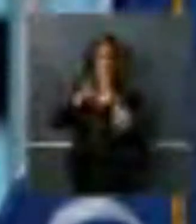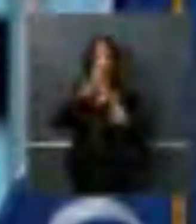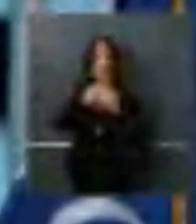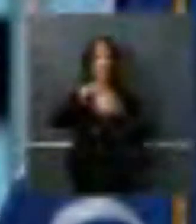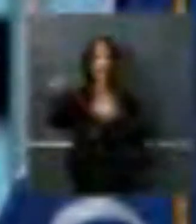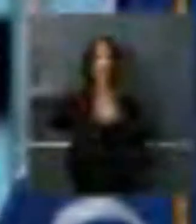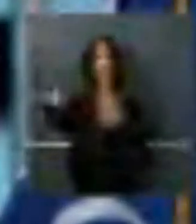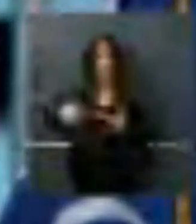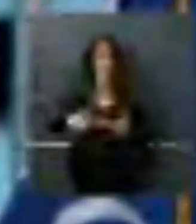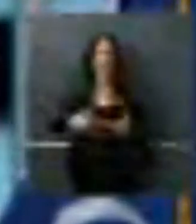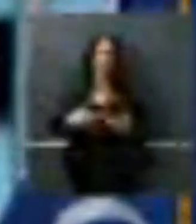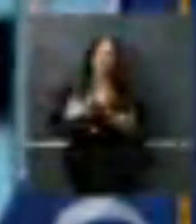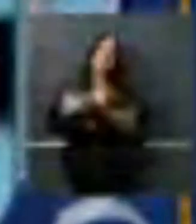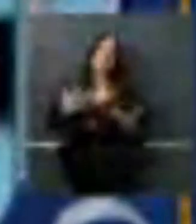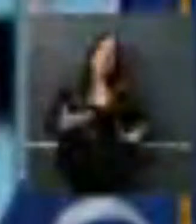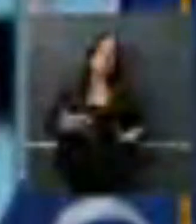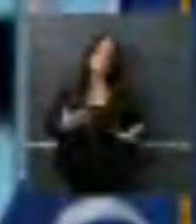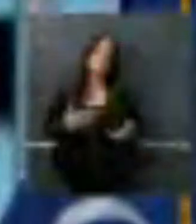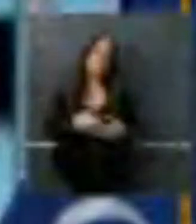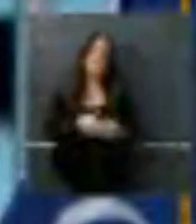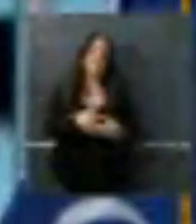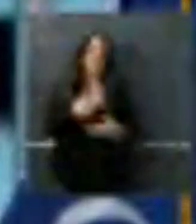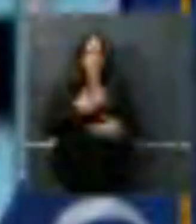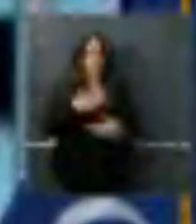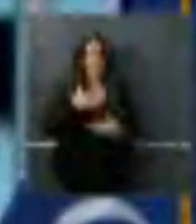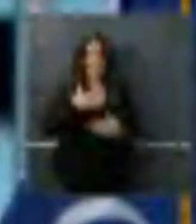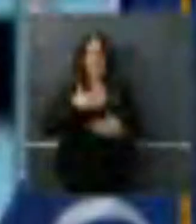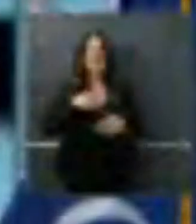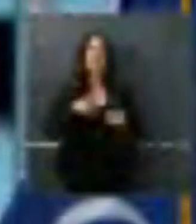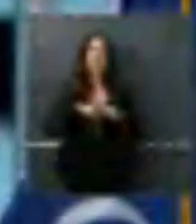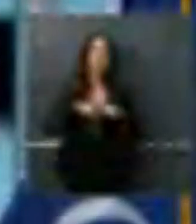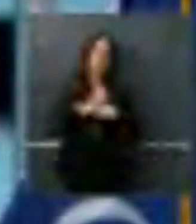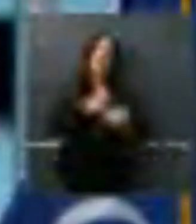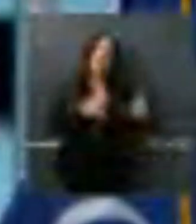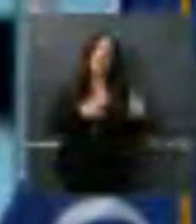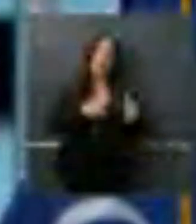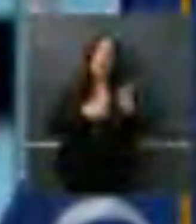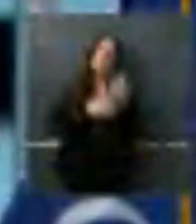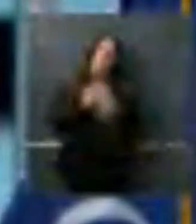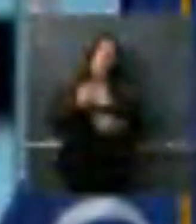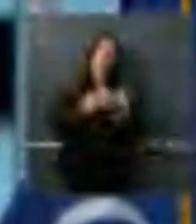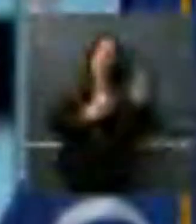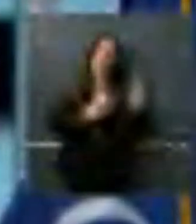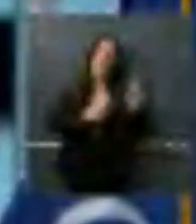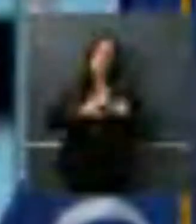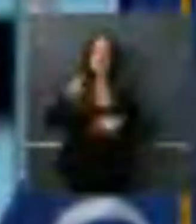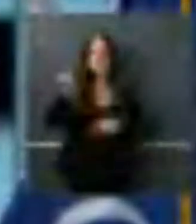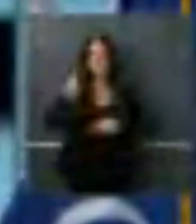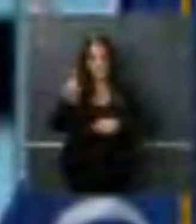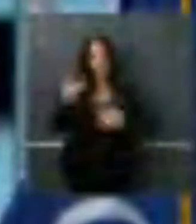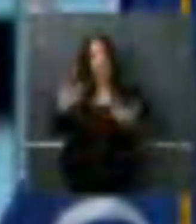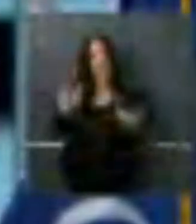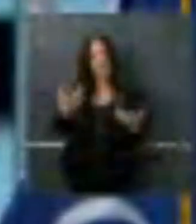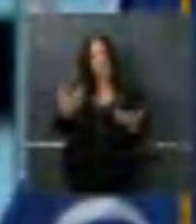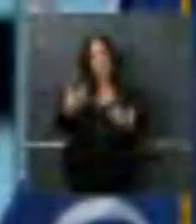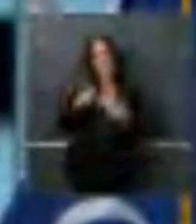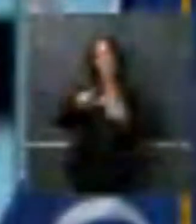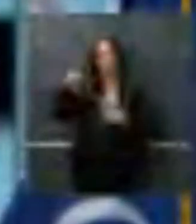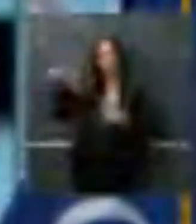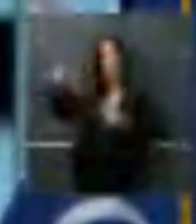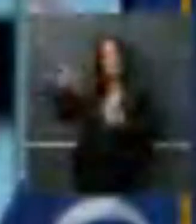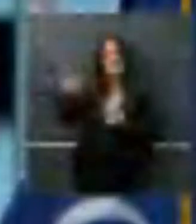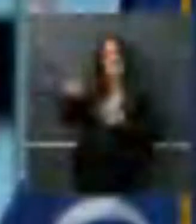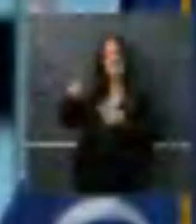have, Democrats and Republican governors. As you know, Carla, we've long made the point that California has been a donor